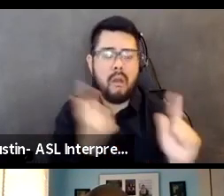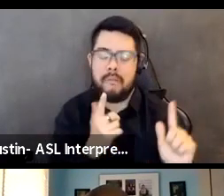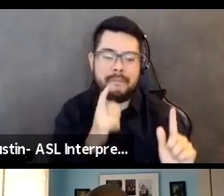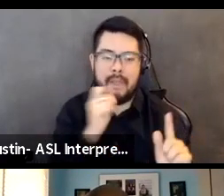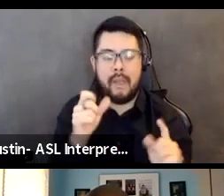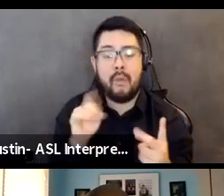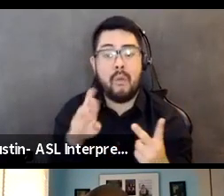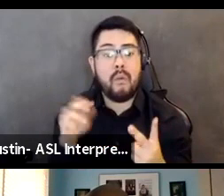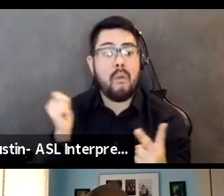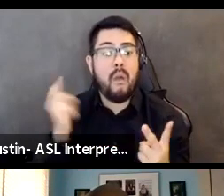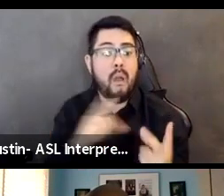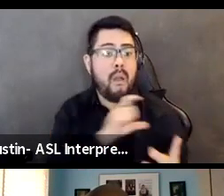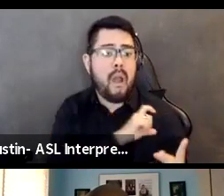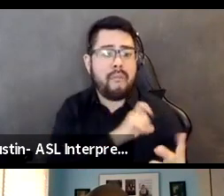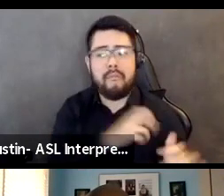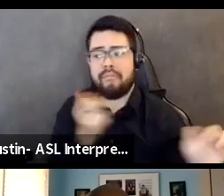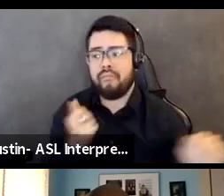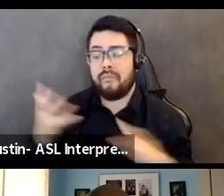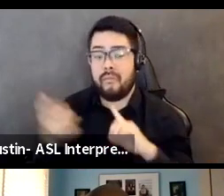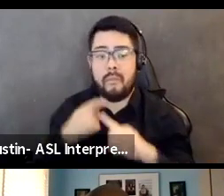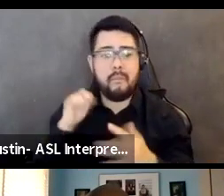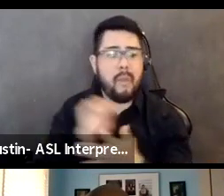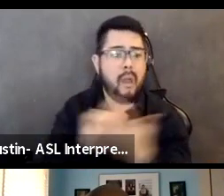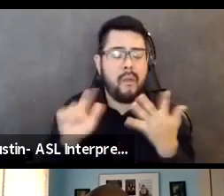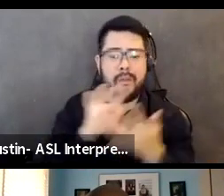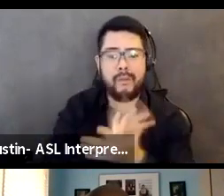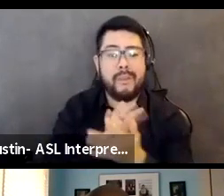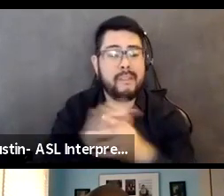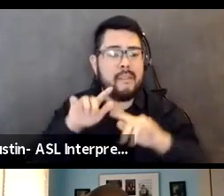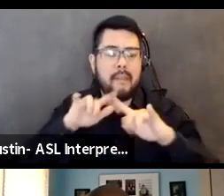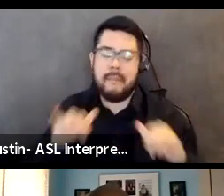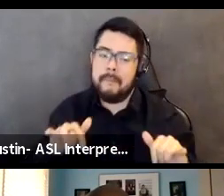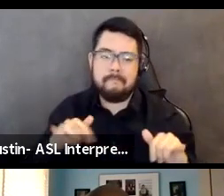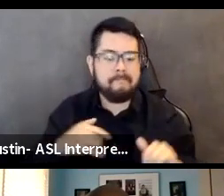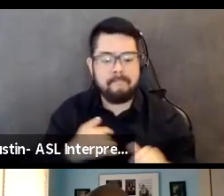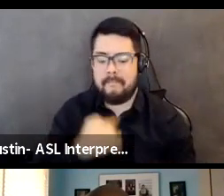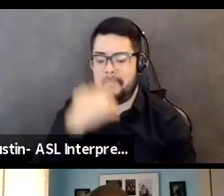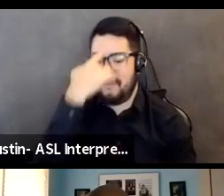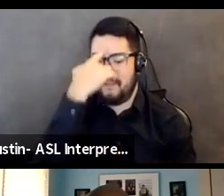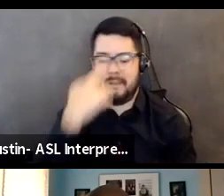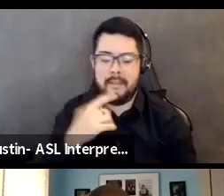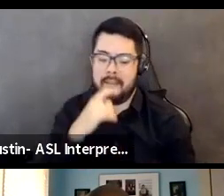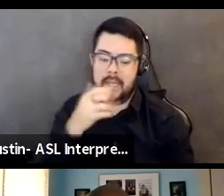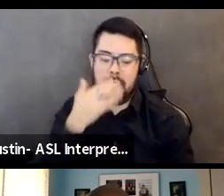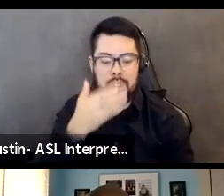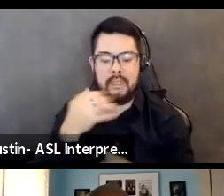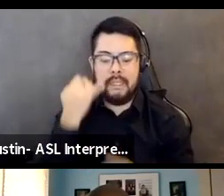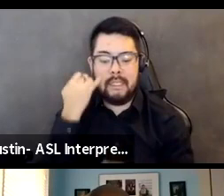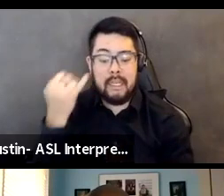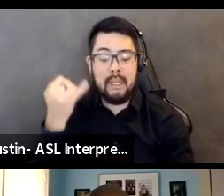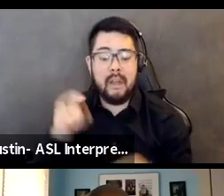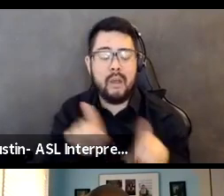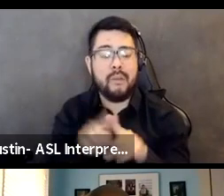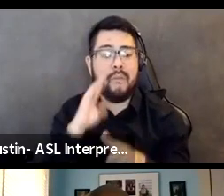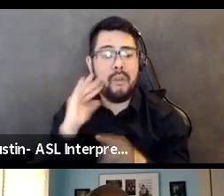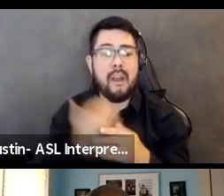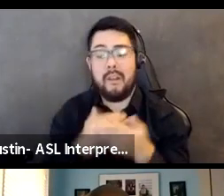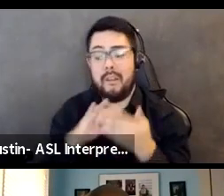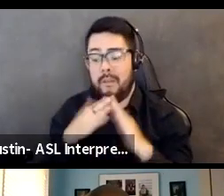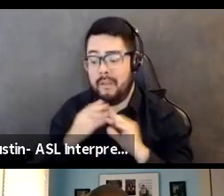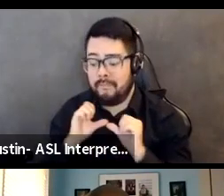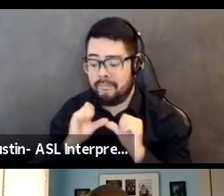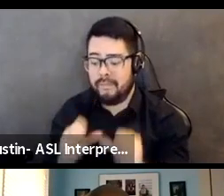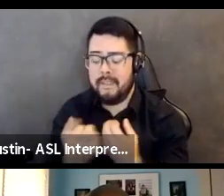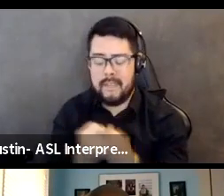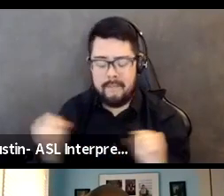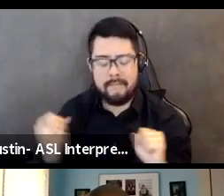officers from all schools at one time and our communities continue to feel safe in and around their schools again i